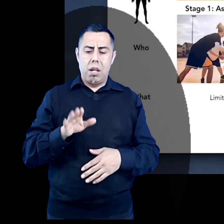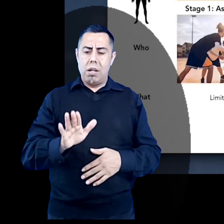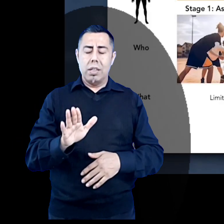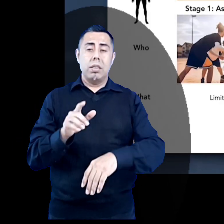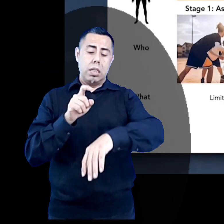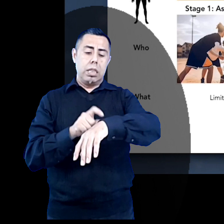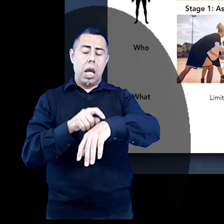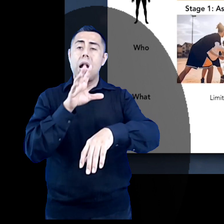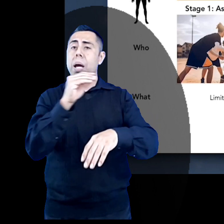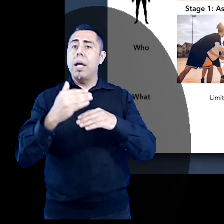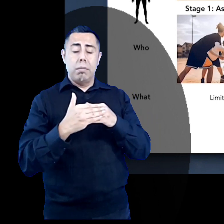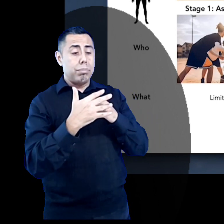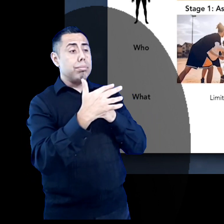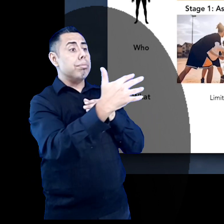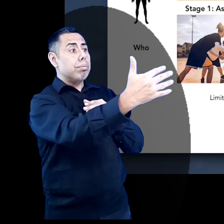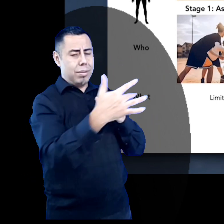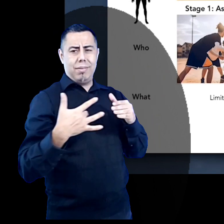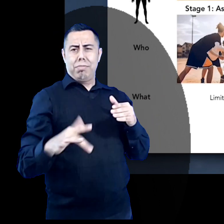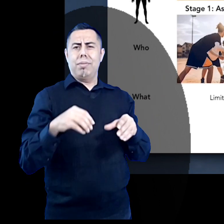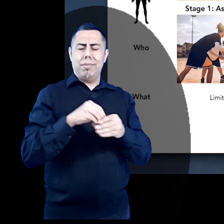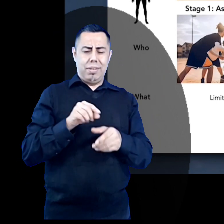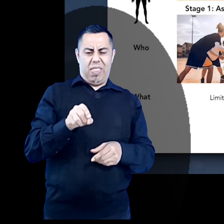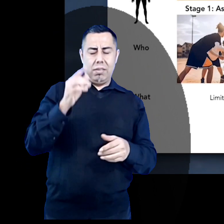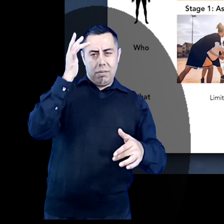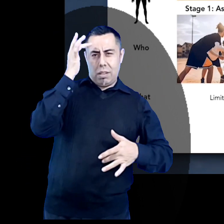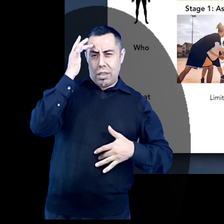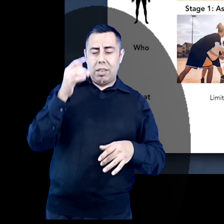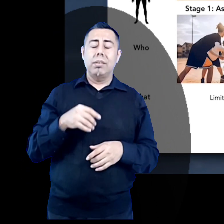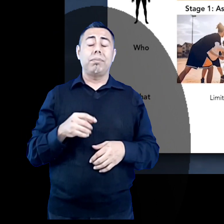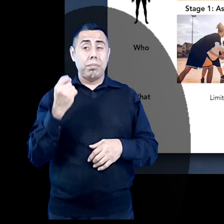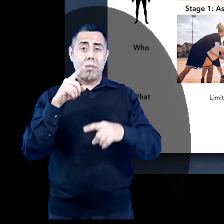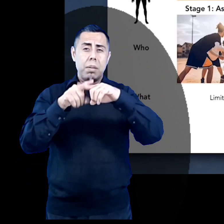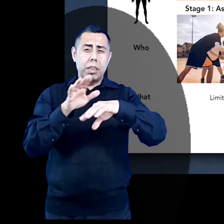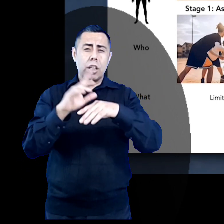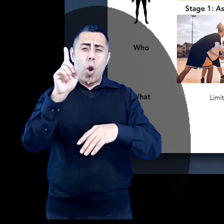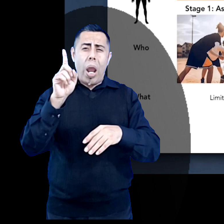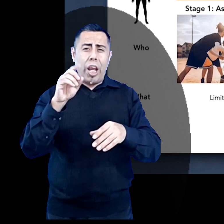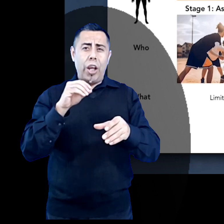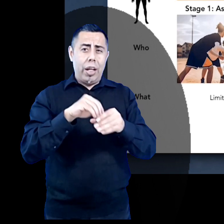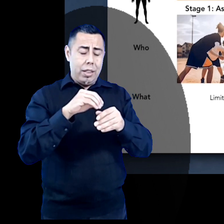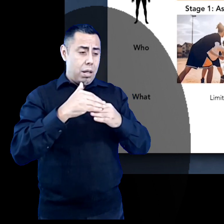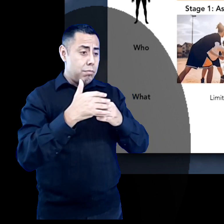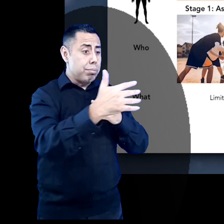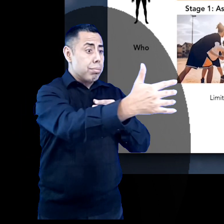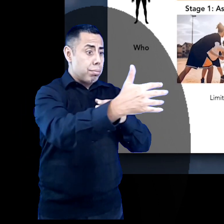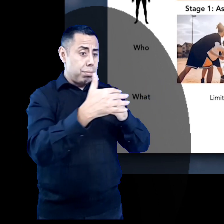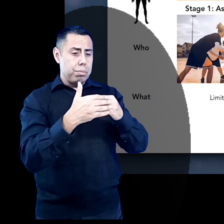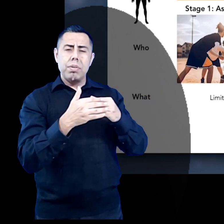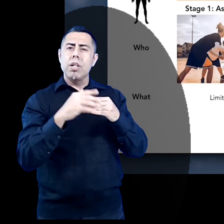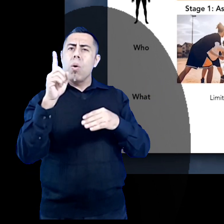the temporal-spatial nature of this disease and where in the spectrum of this